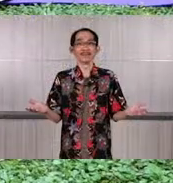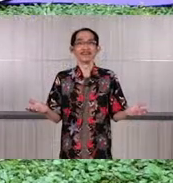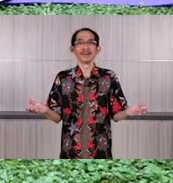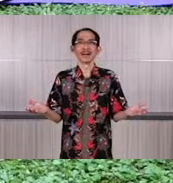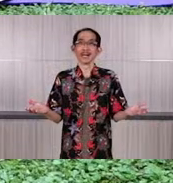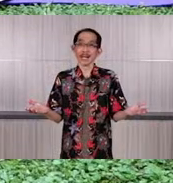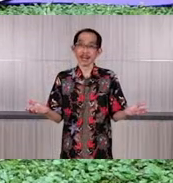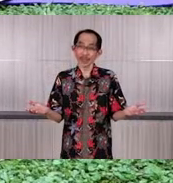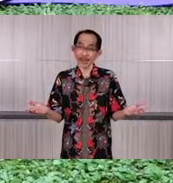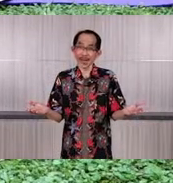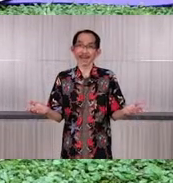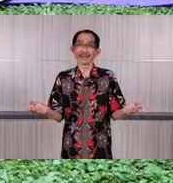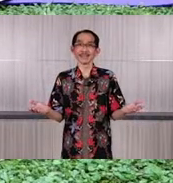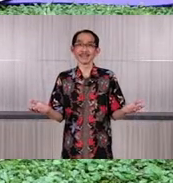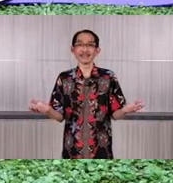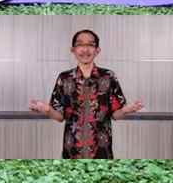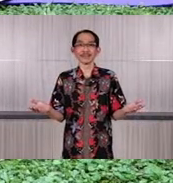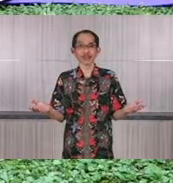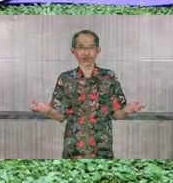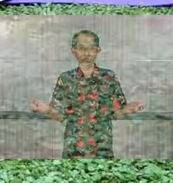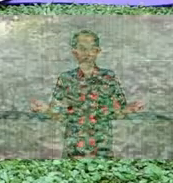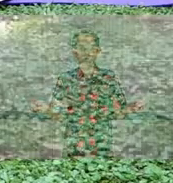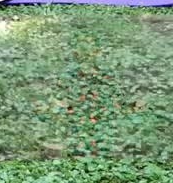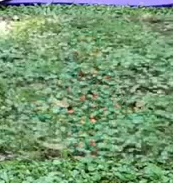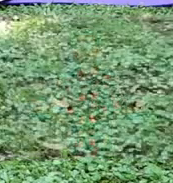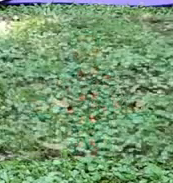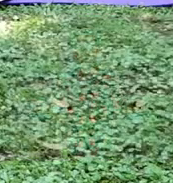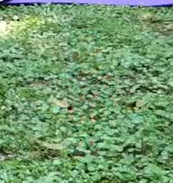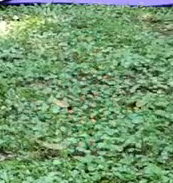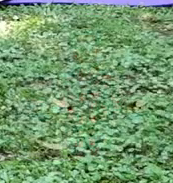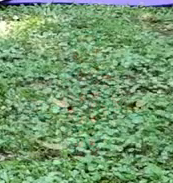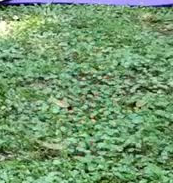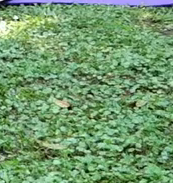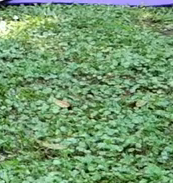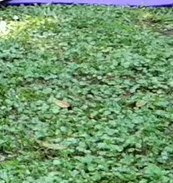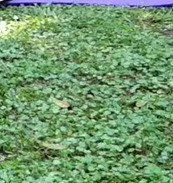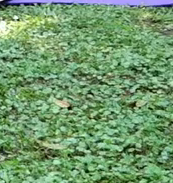Now, allow your eyes to close.